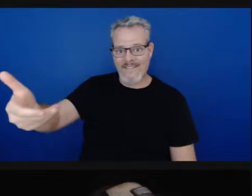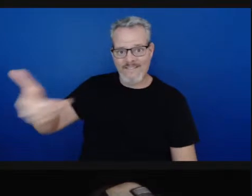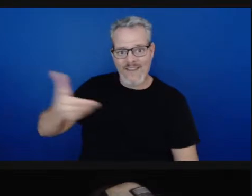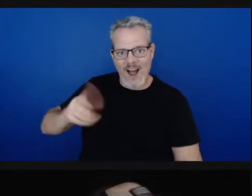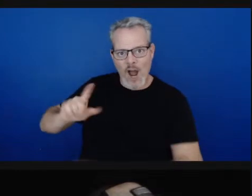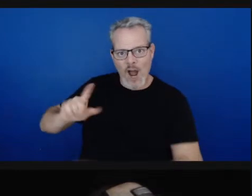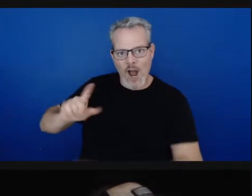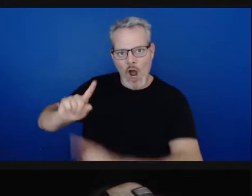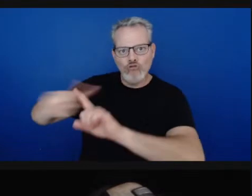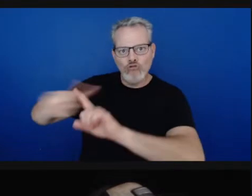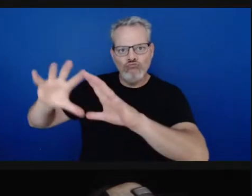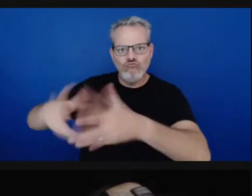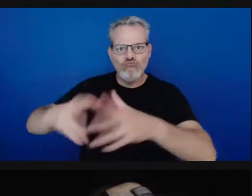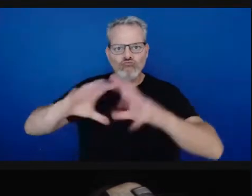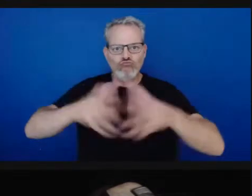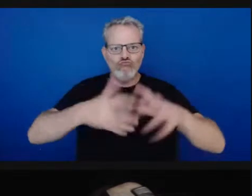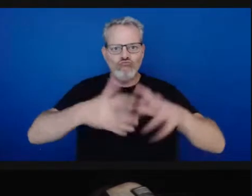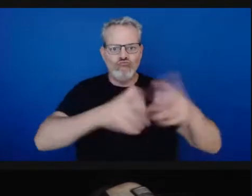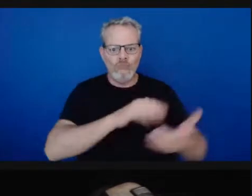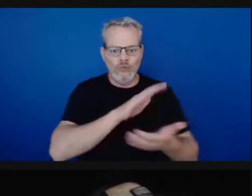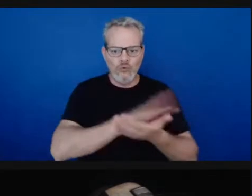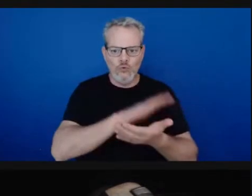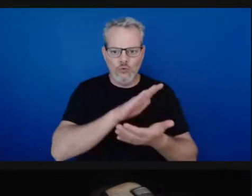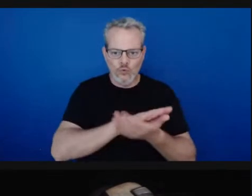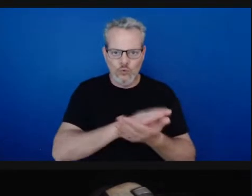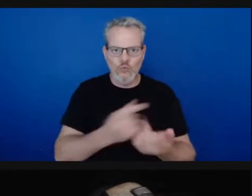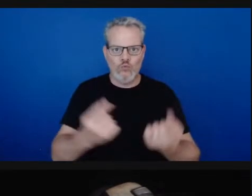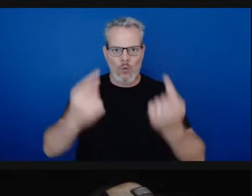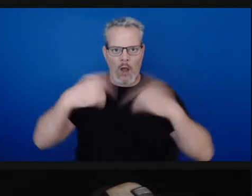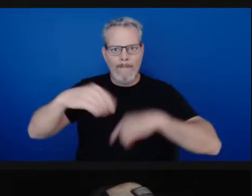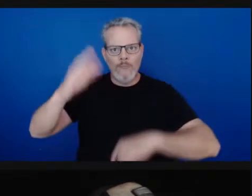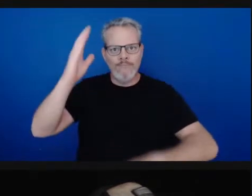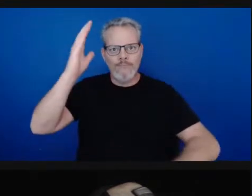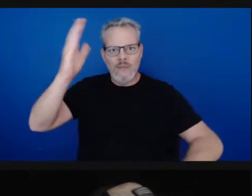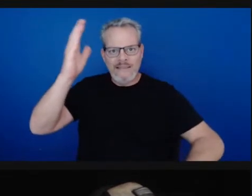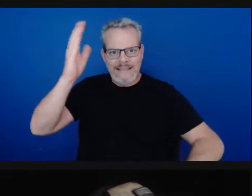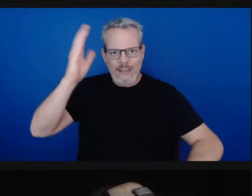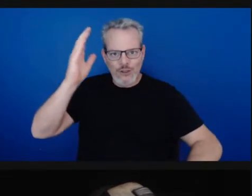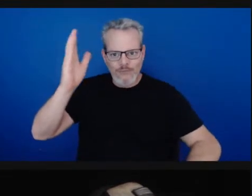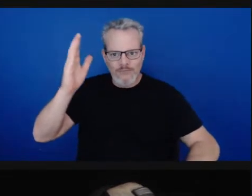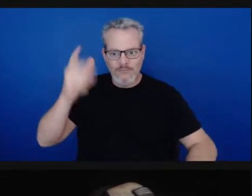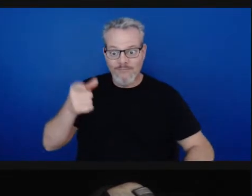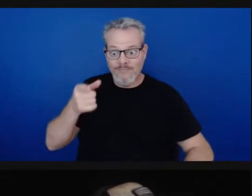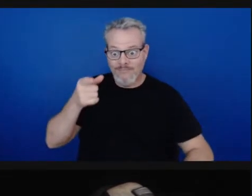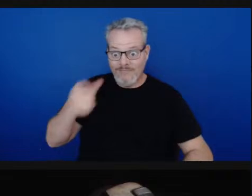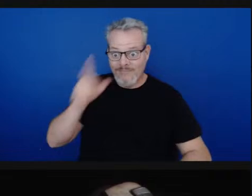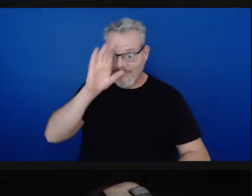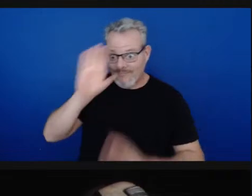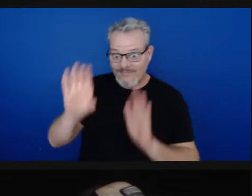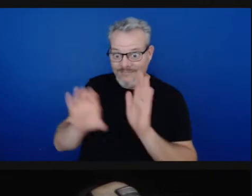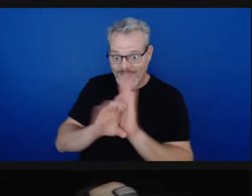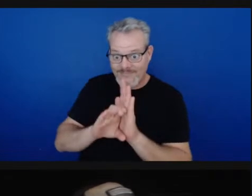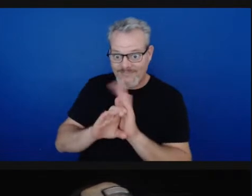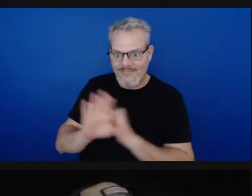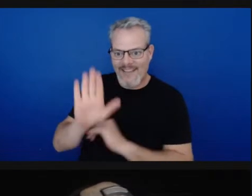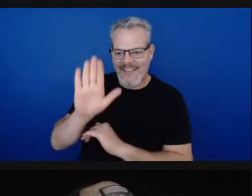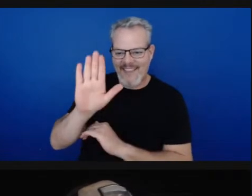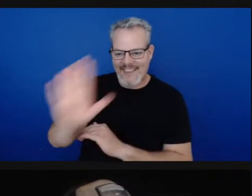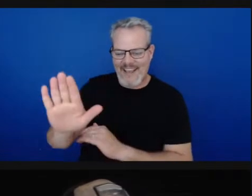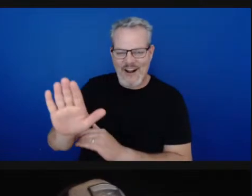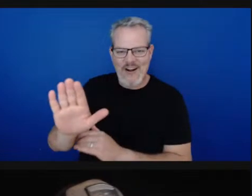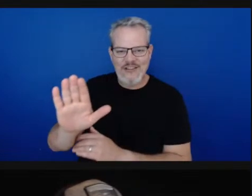to come for demonstrations. Their lead image here is what they call their trash